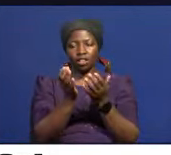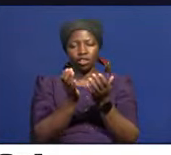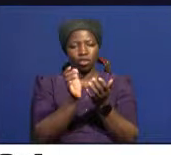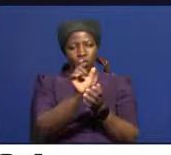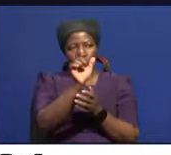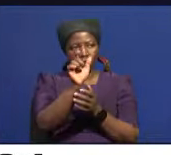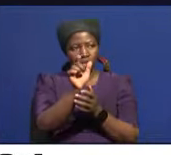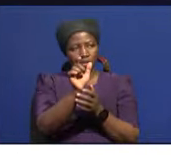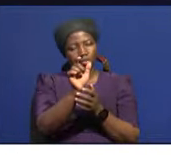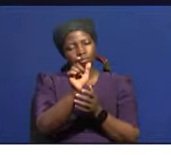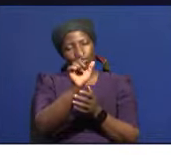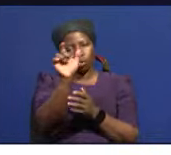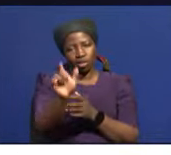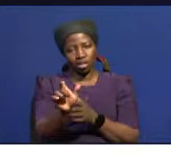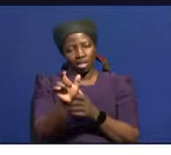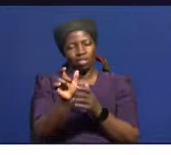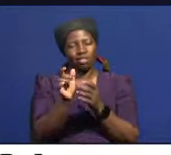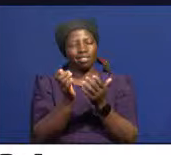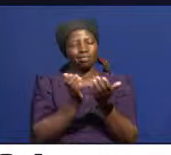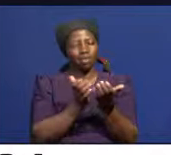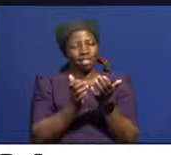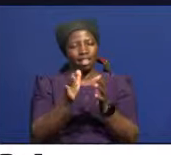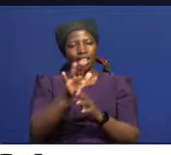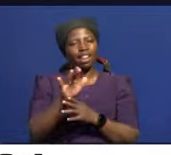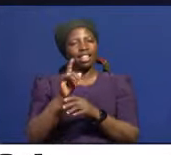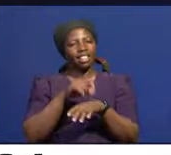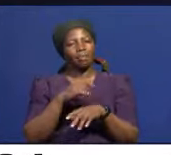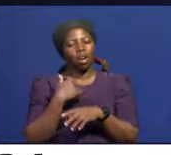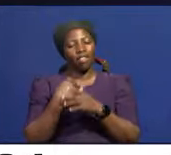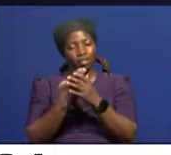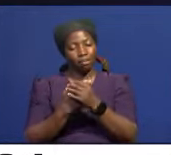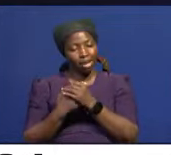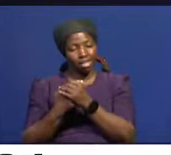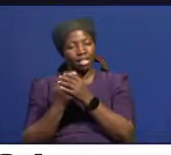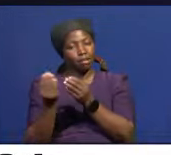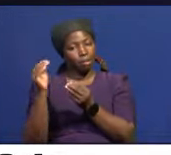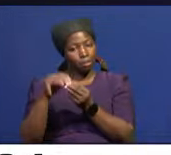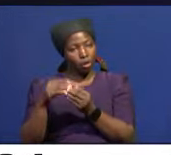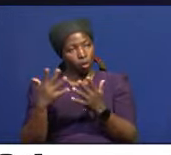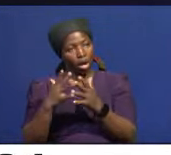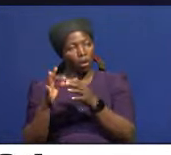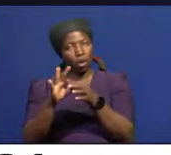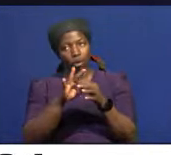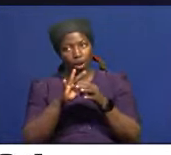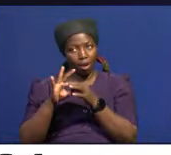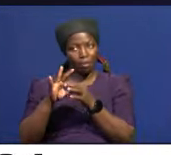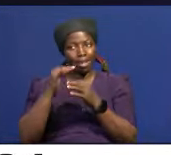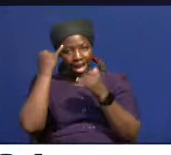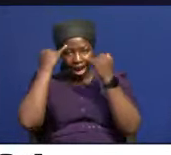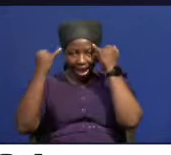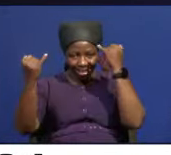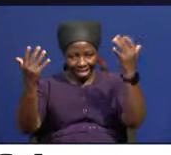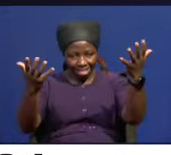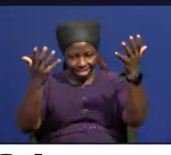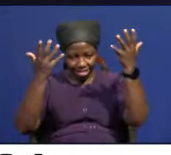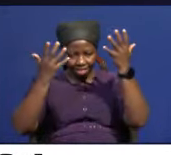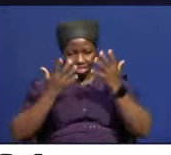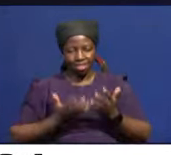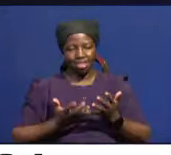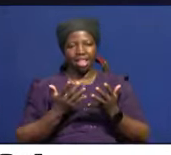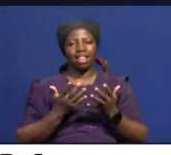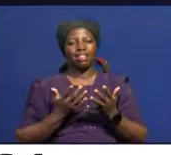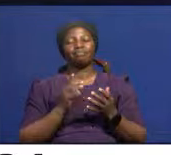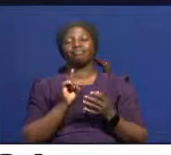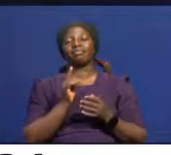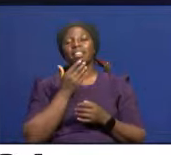we have functions like this, where we collaborate, where we bring our ideas together and synergize, the better